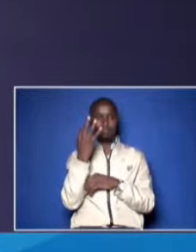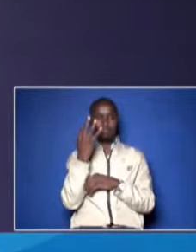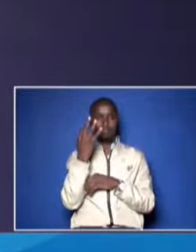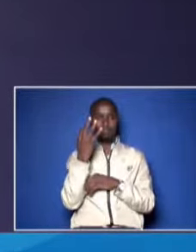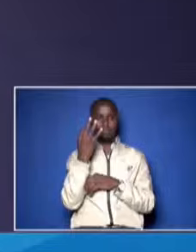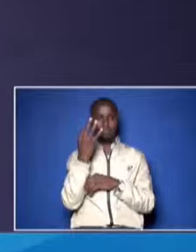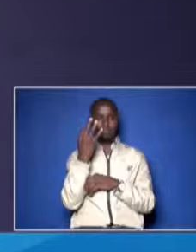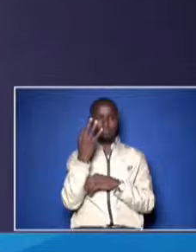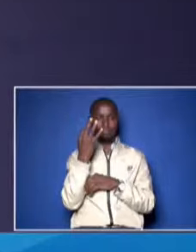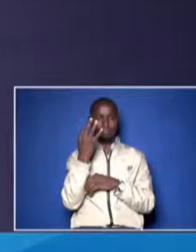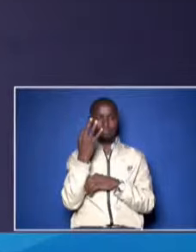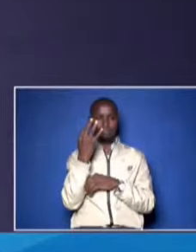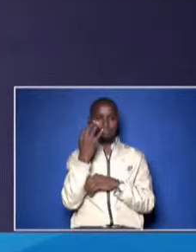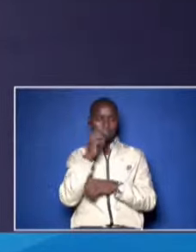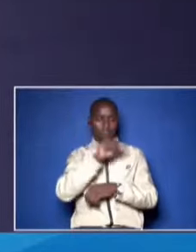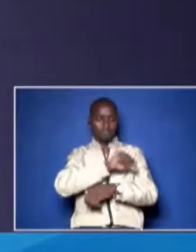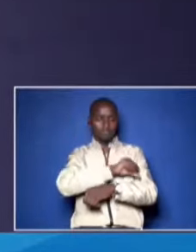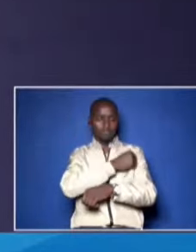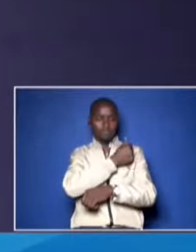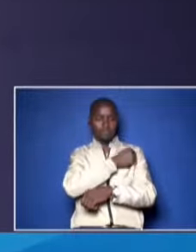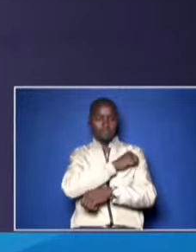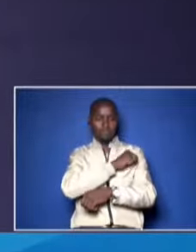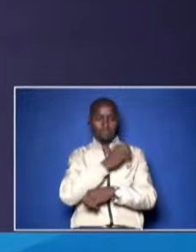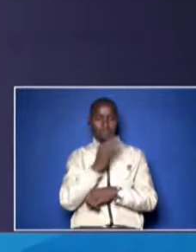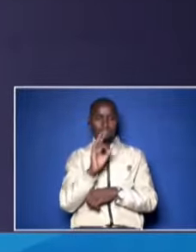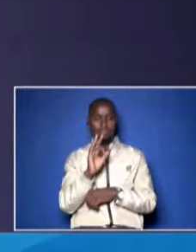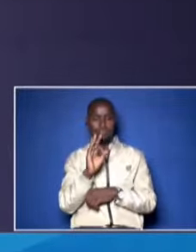on the power and the authority of the